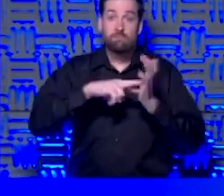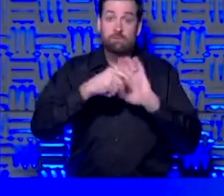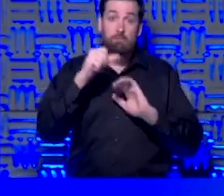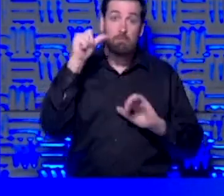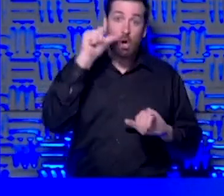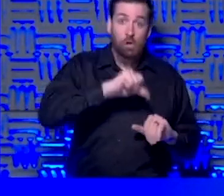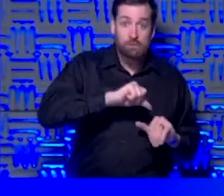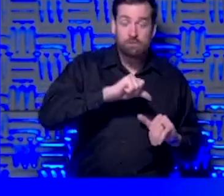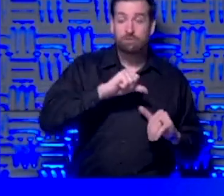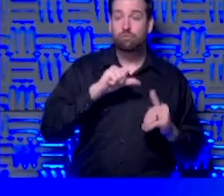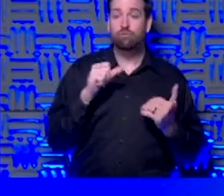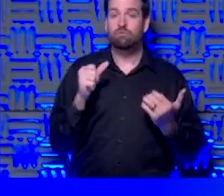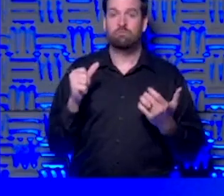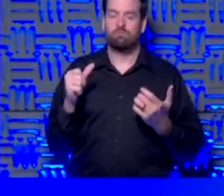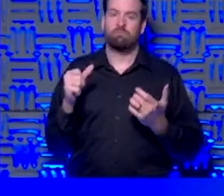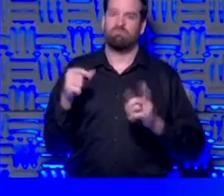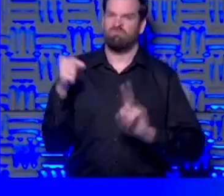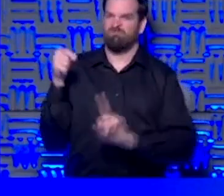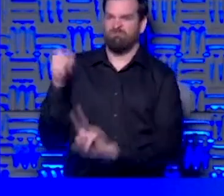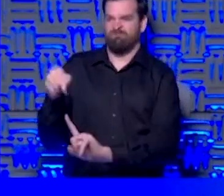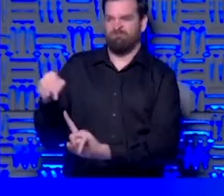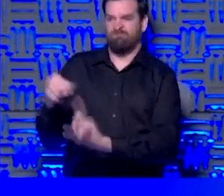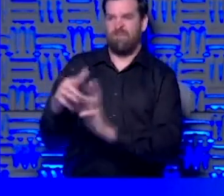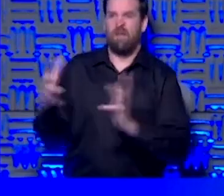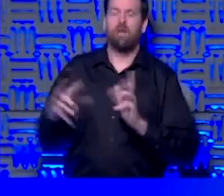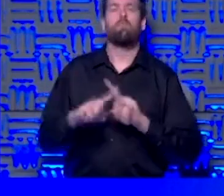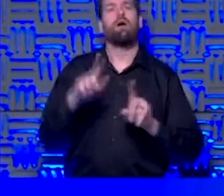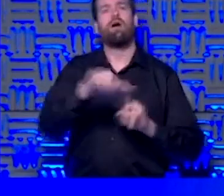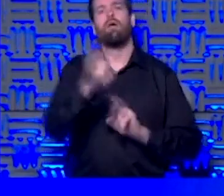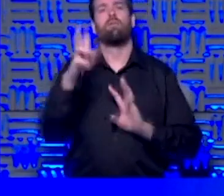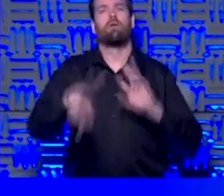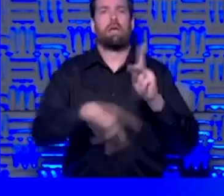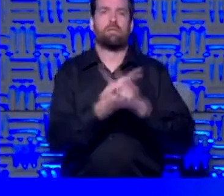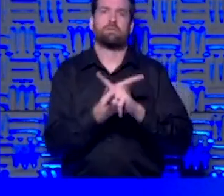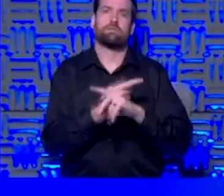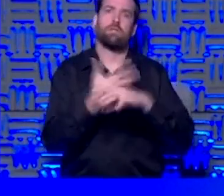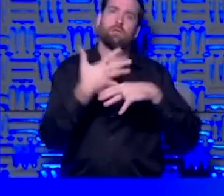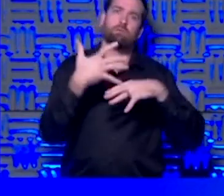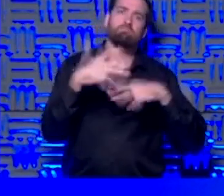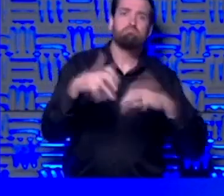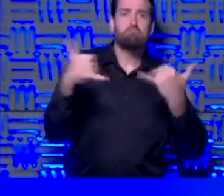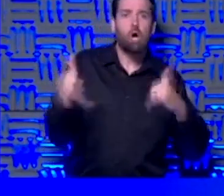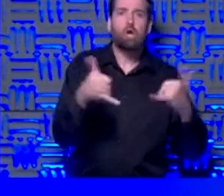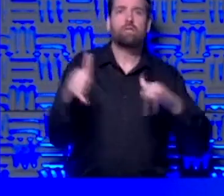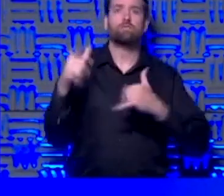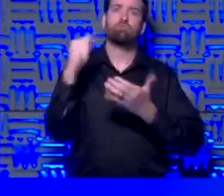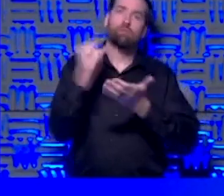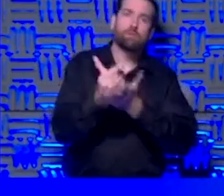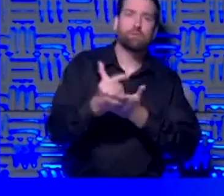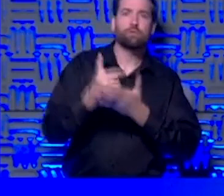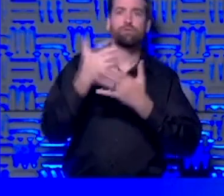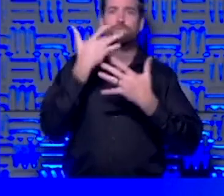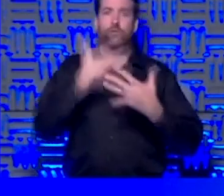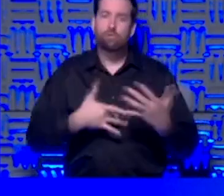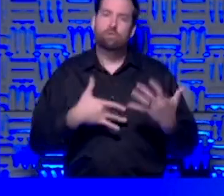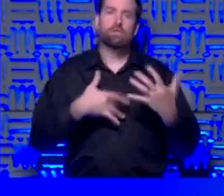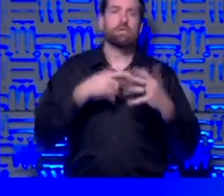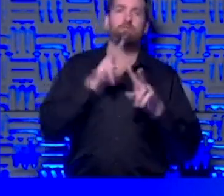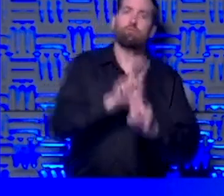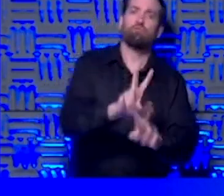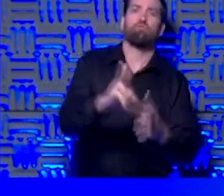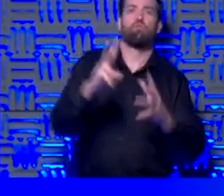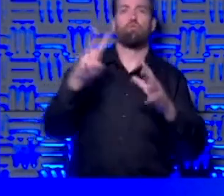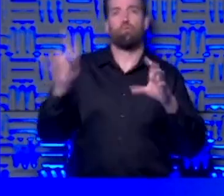are, pointed to a lot, but it's also other gatherings, whether it's parties, graduation parties, birthday parties, funerals, weddings, anything like